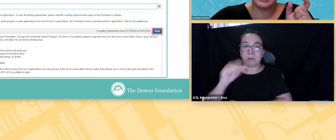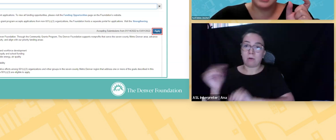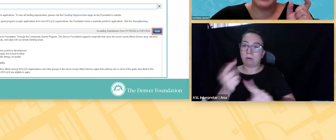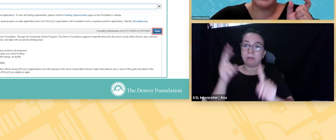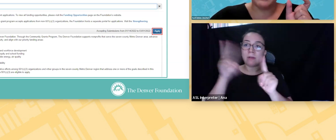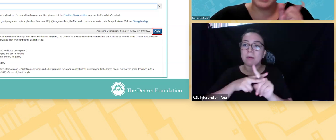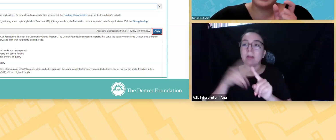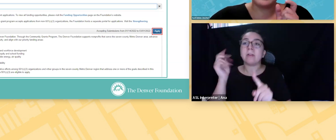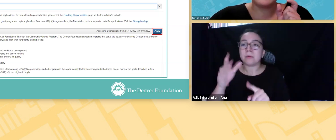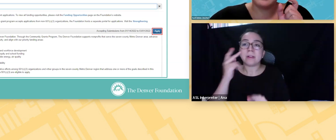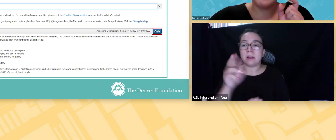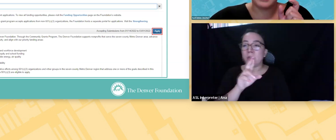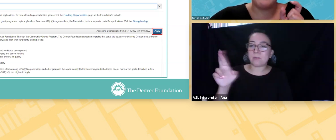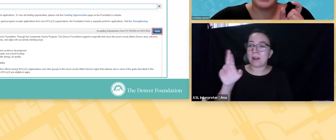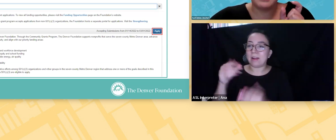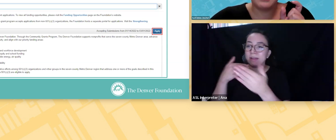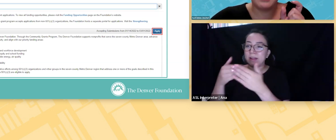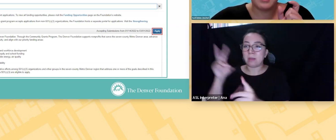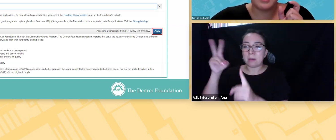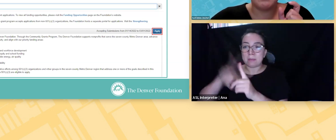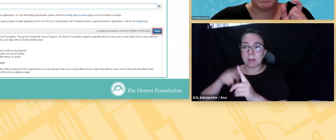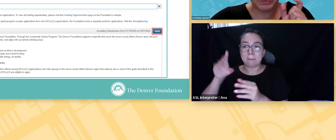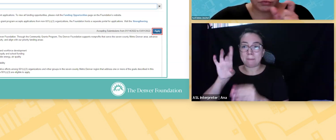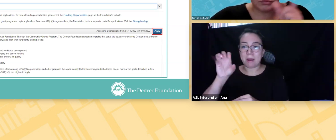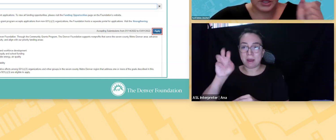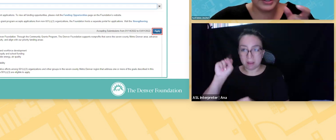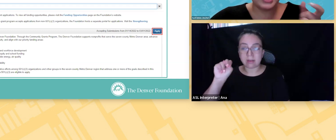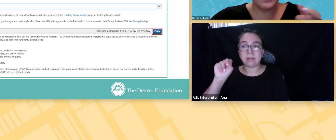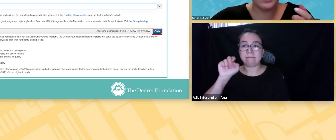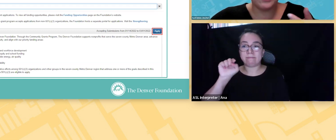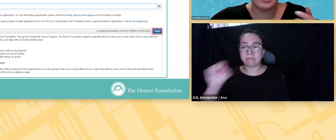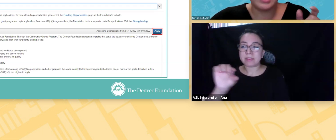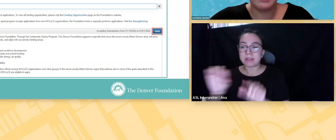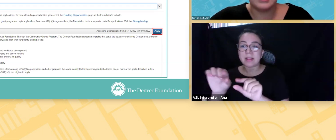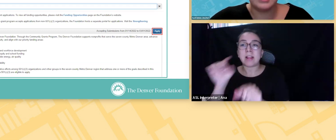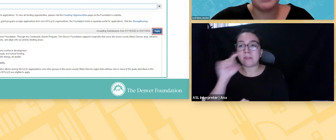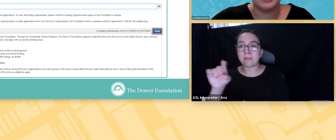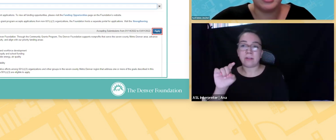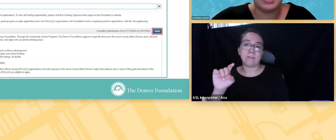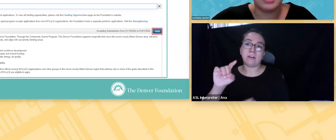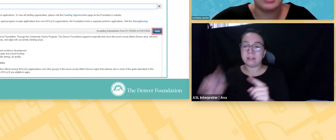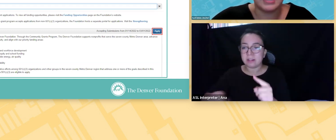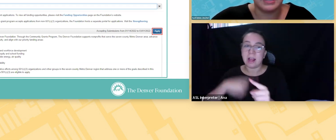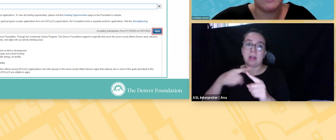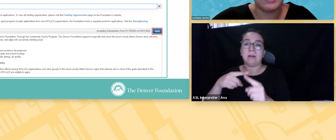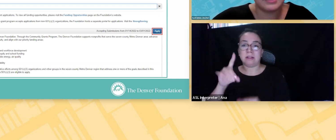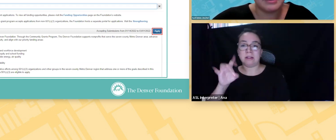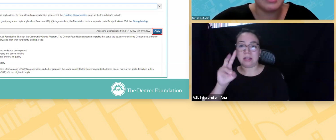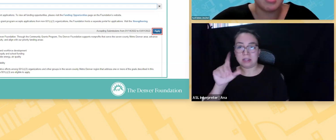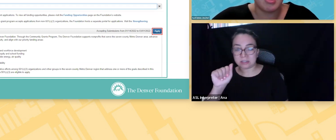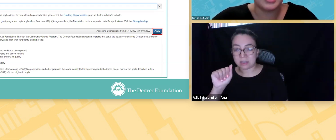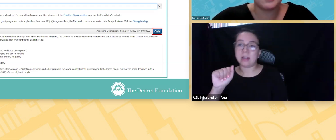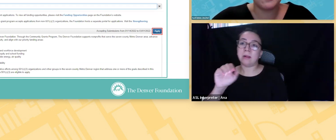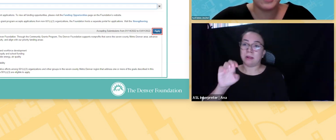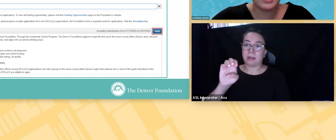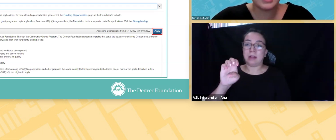you'll see on the right next to the Apply button, this is for this first cycle. As Desa mentioned, the deadline for this cycle